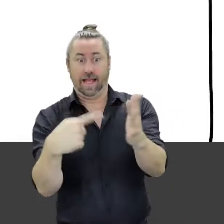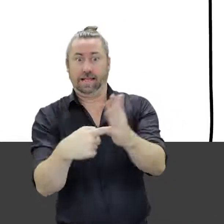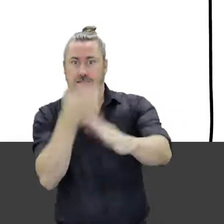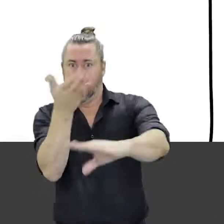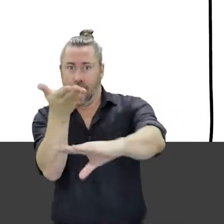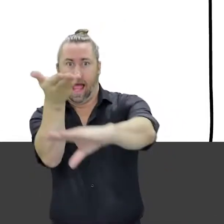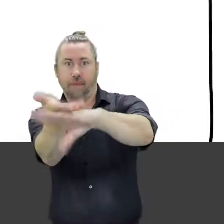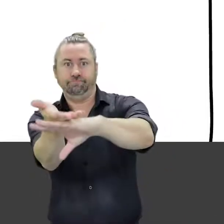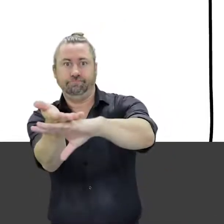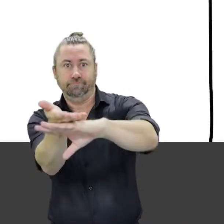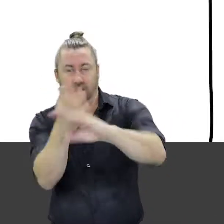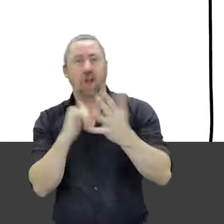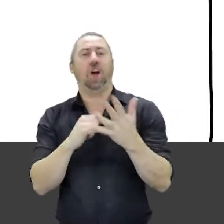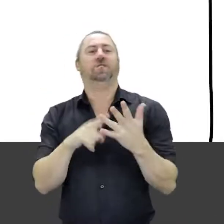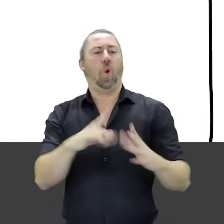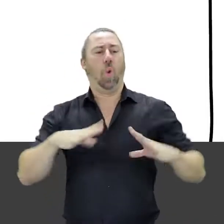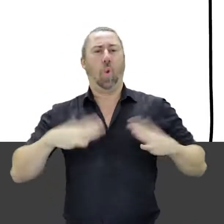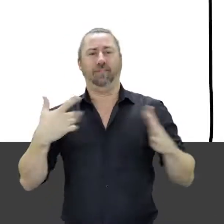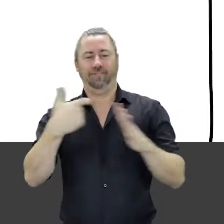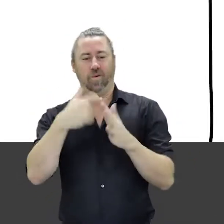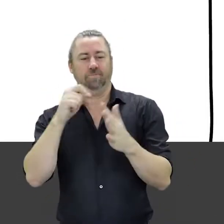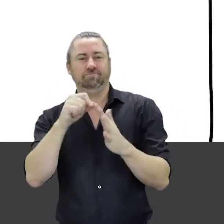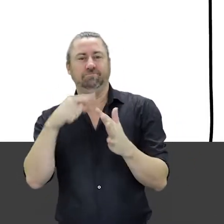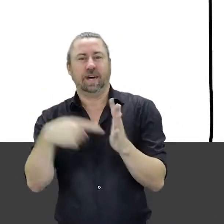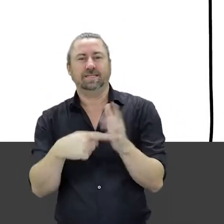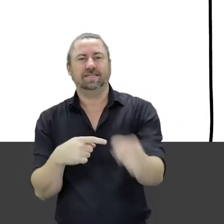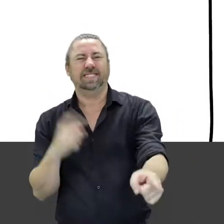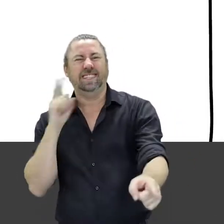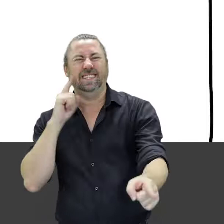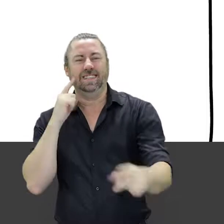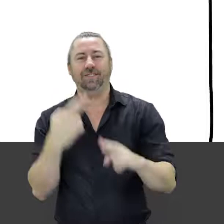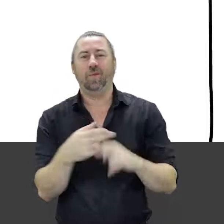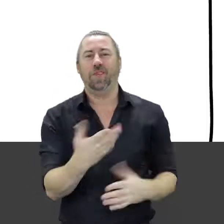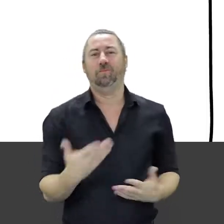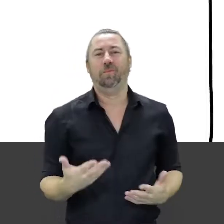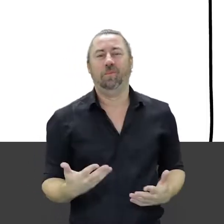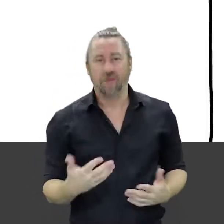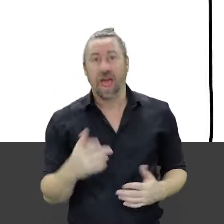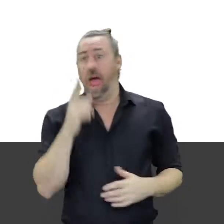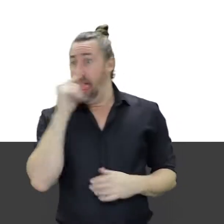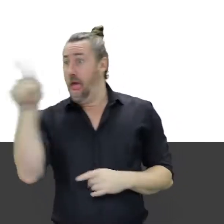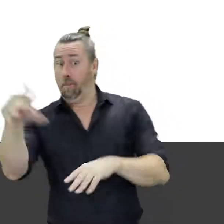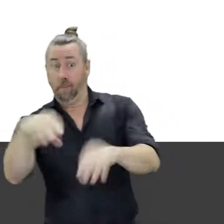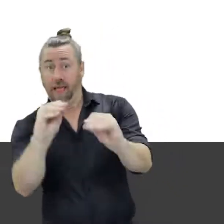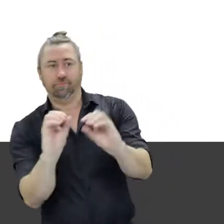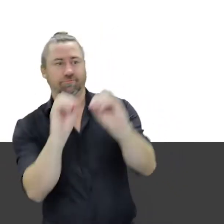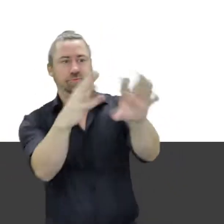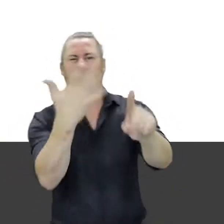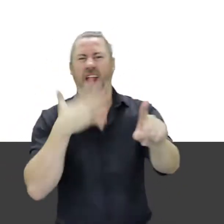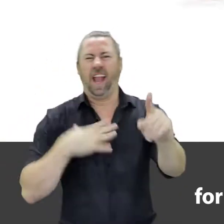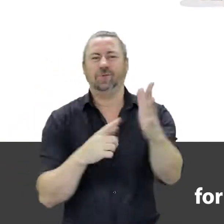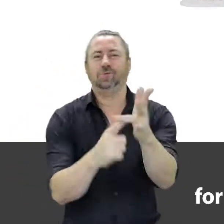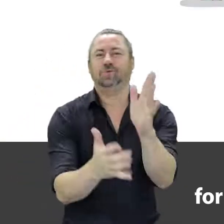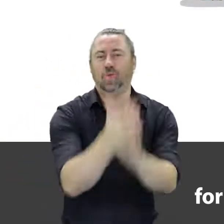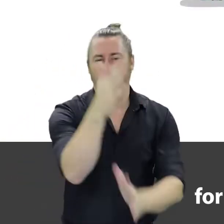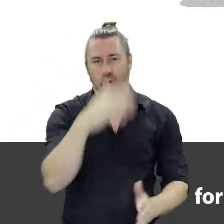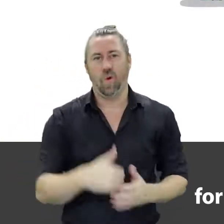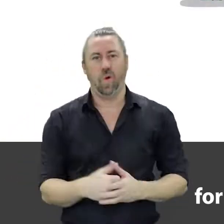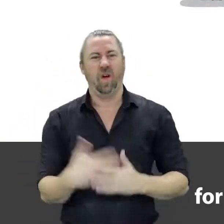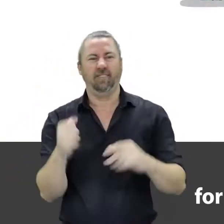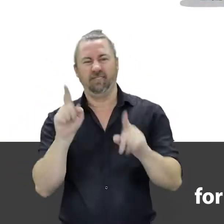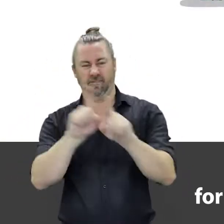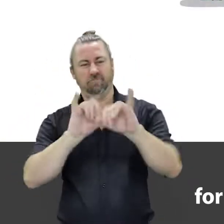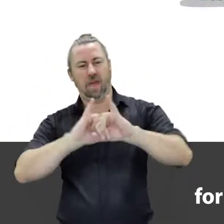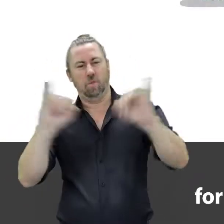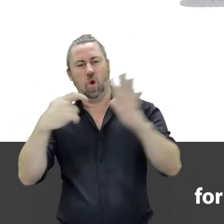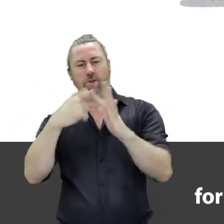is easily identified and can be transported with your pet to its temporary accommodation. Clearly label the